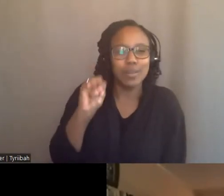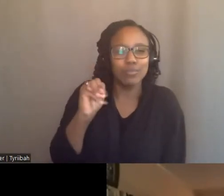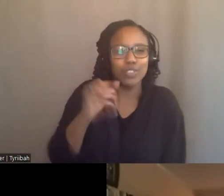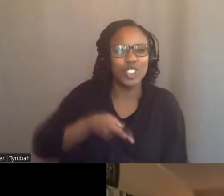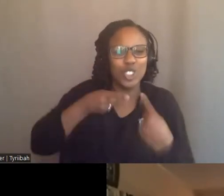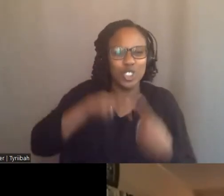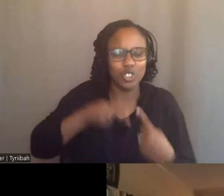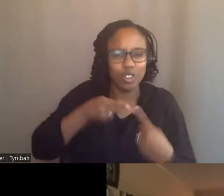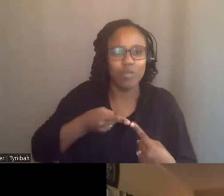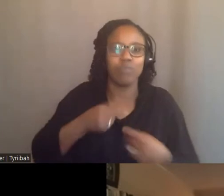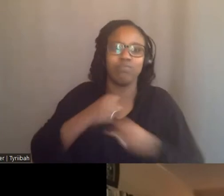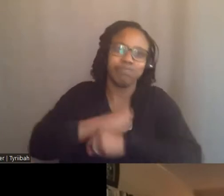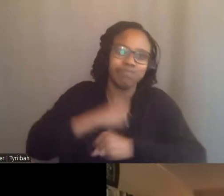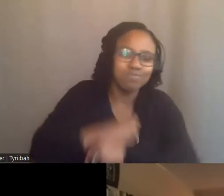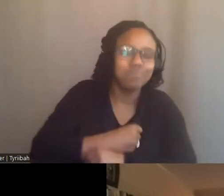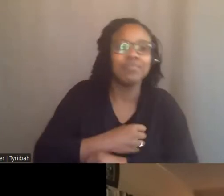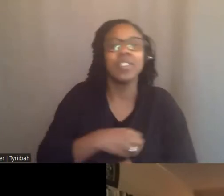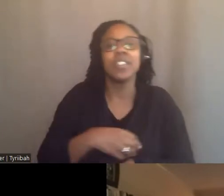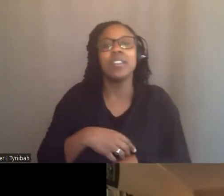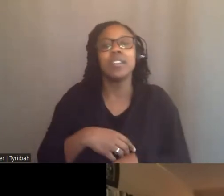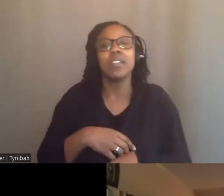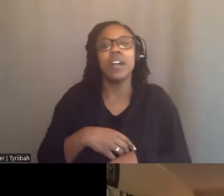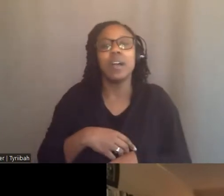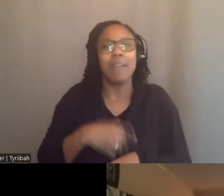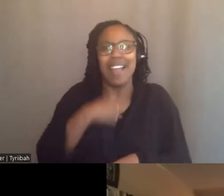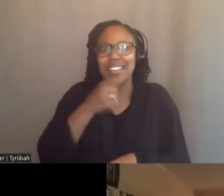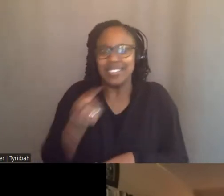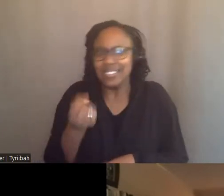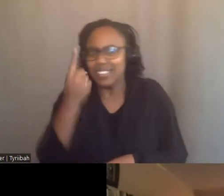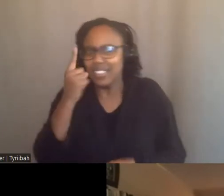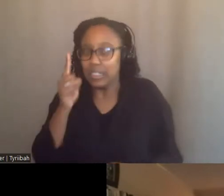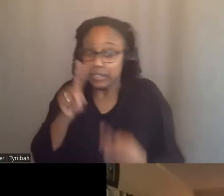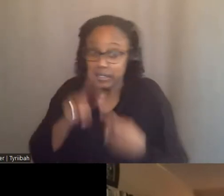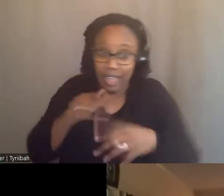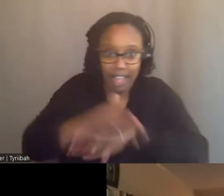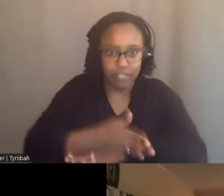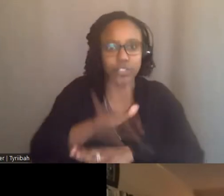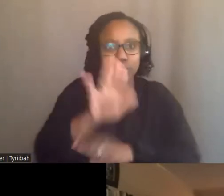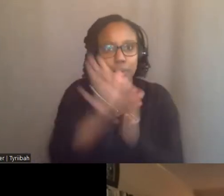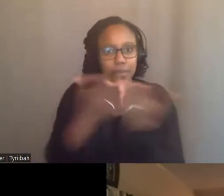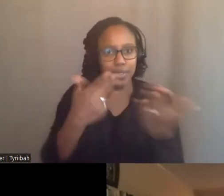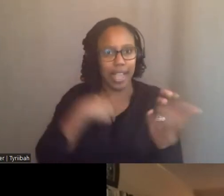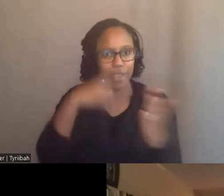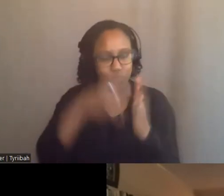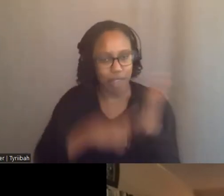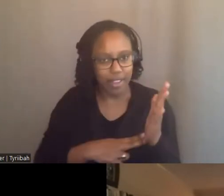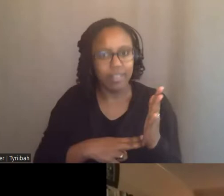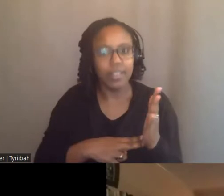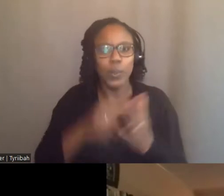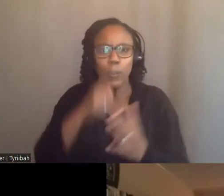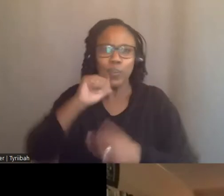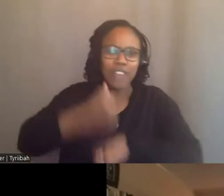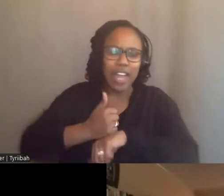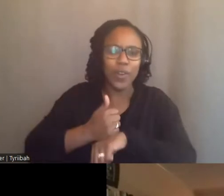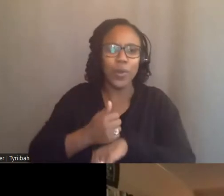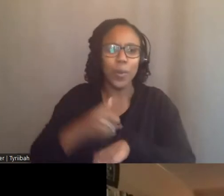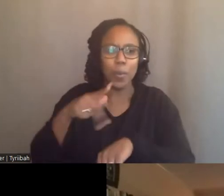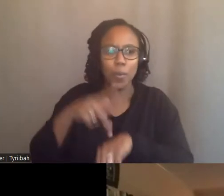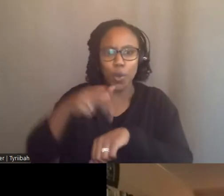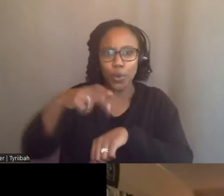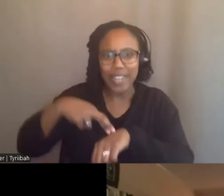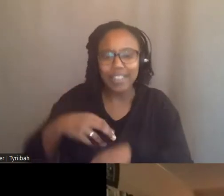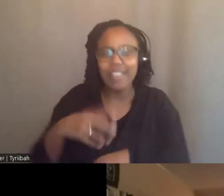book, because the Young Lords, while they were founded by Puerto Ricans and the bulk of their membership were Puerto Rican and